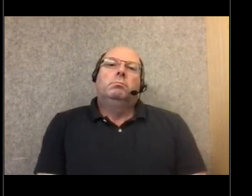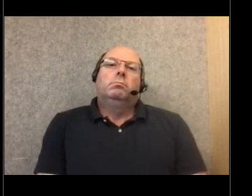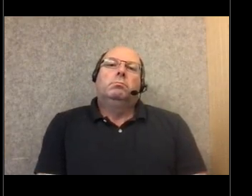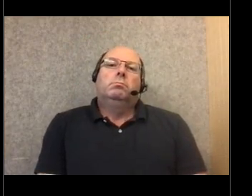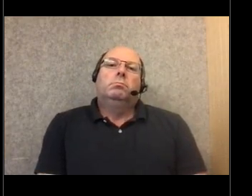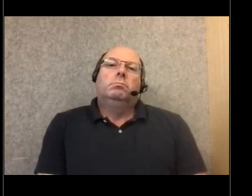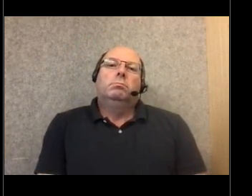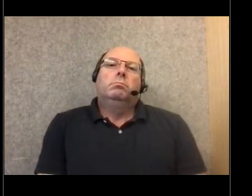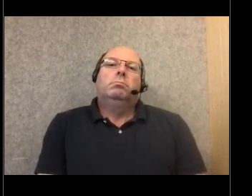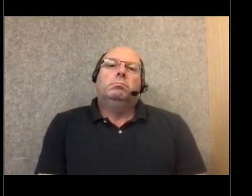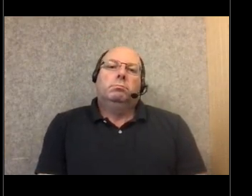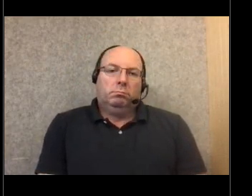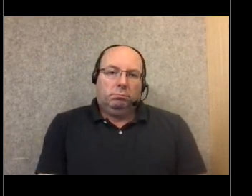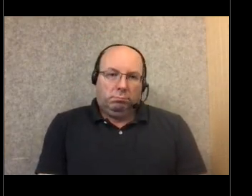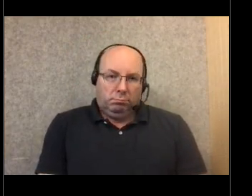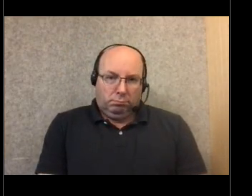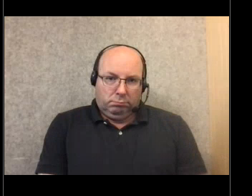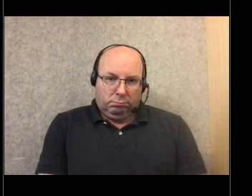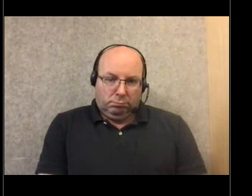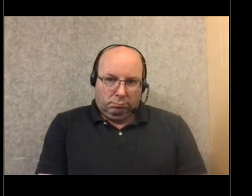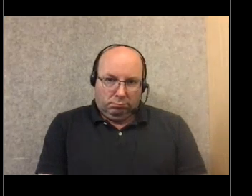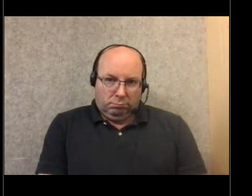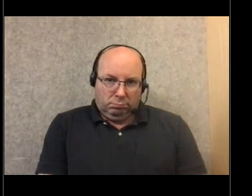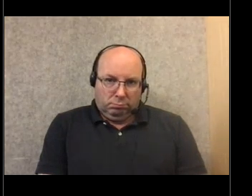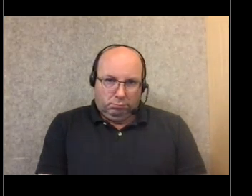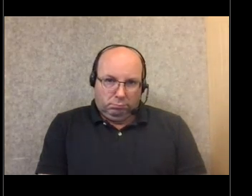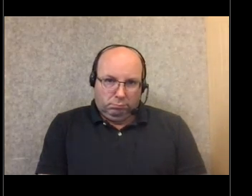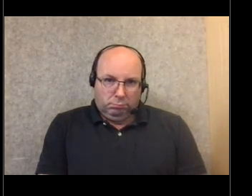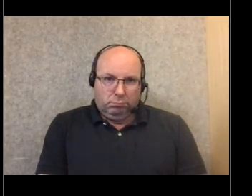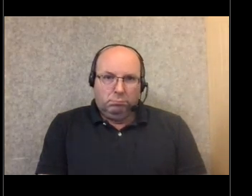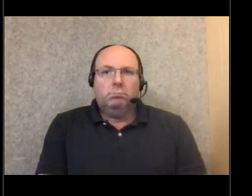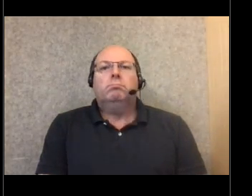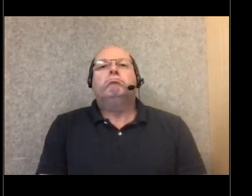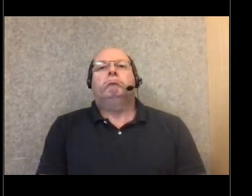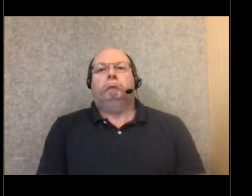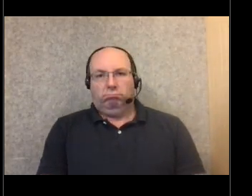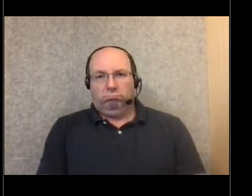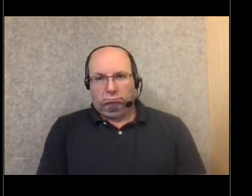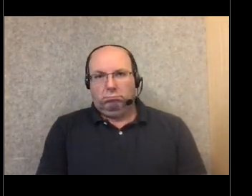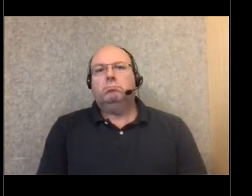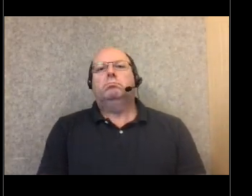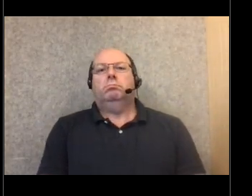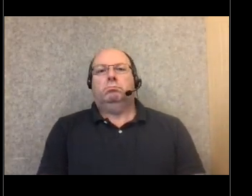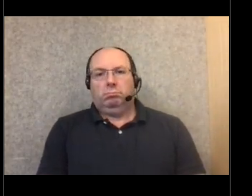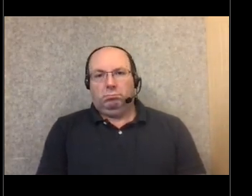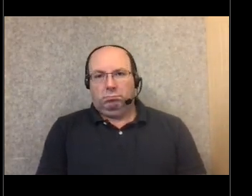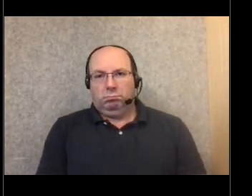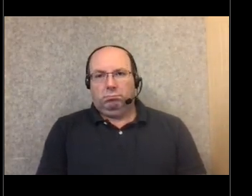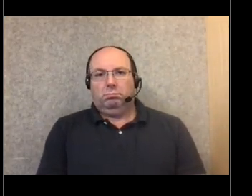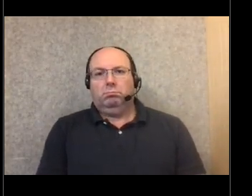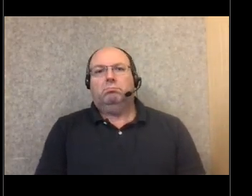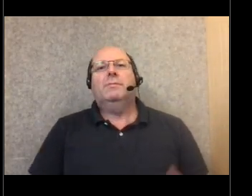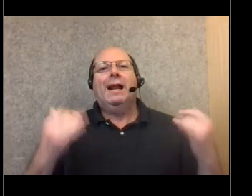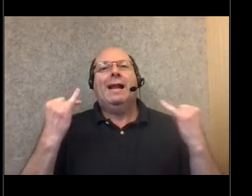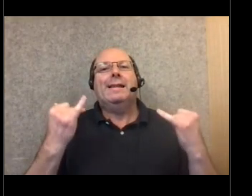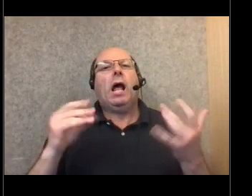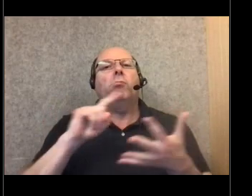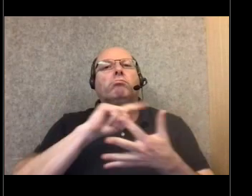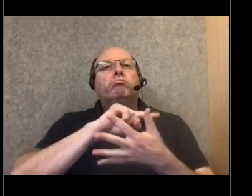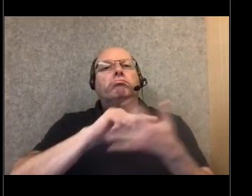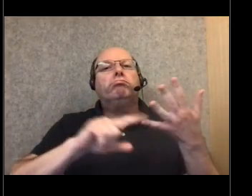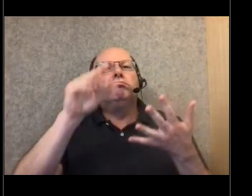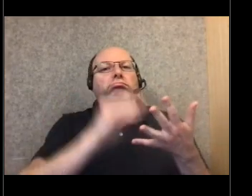And we'll close this poll and we'll move to the key takeaways.